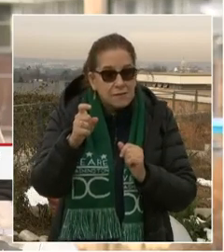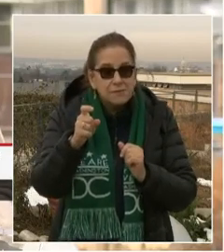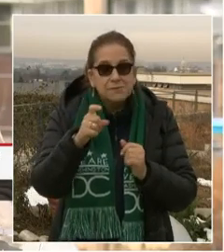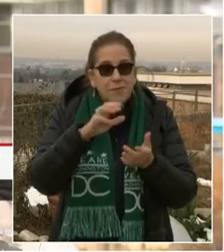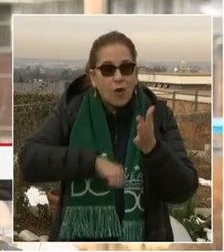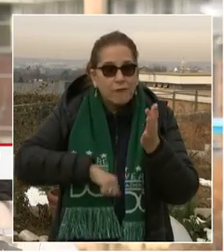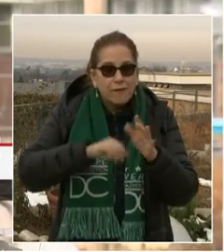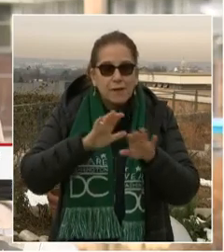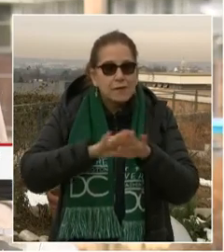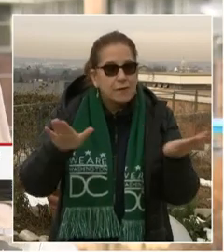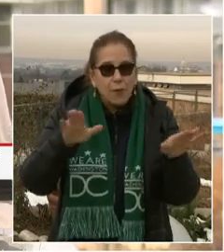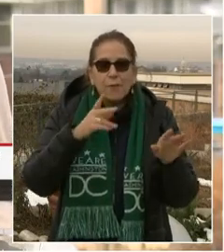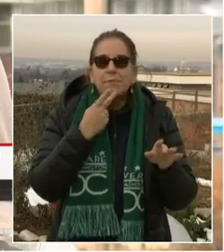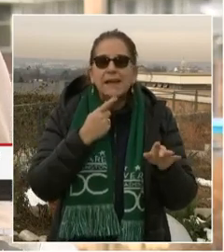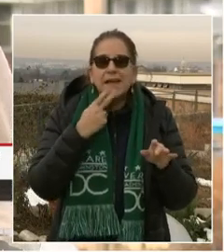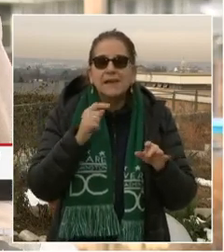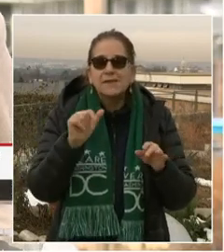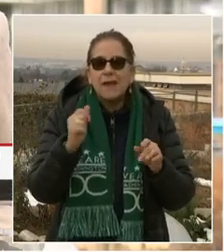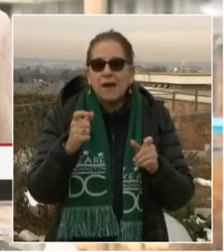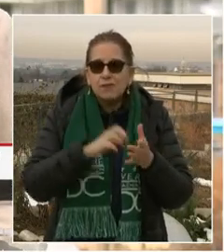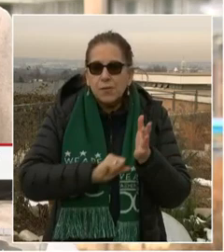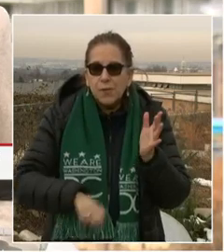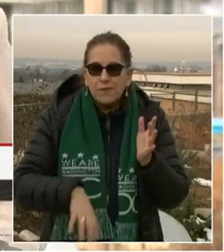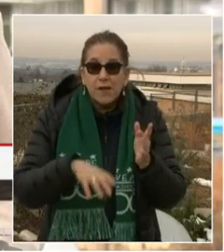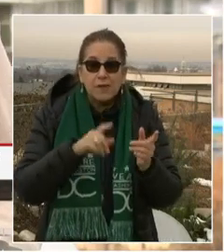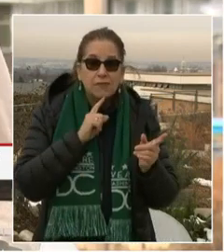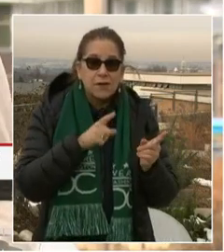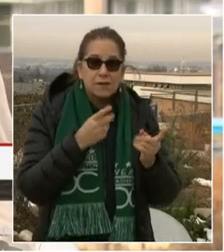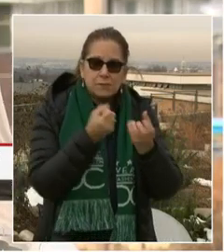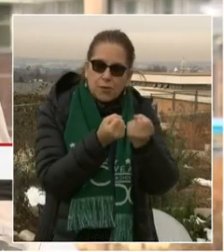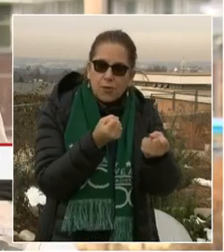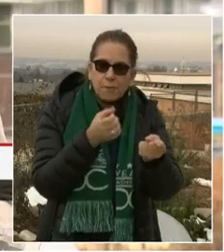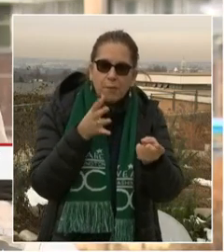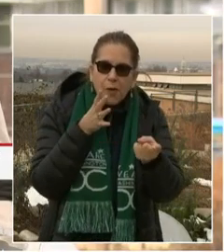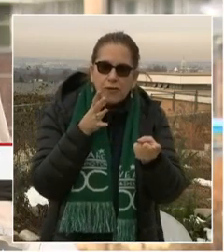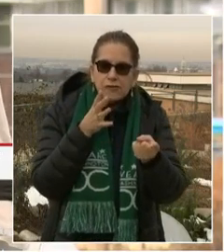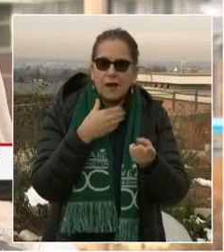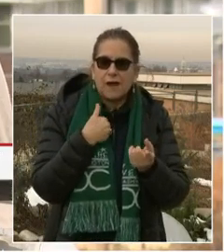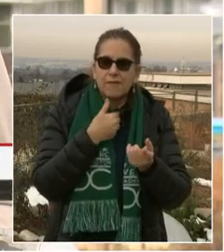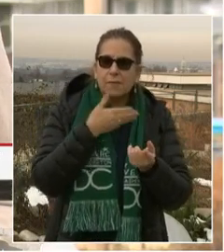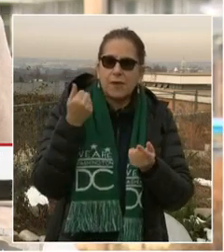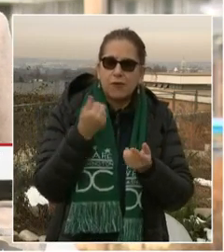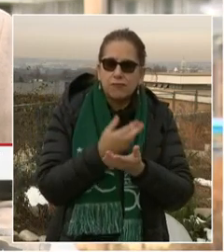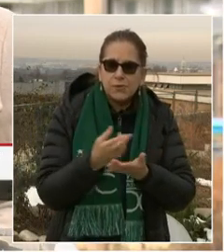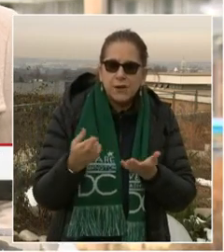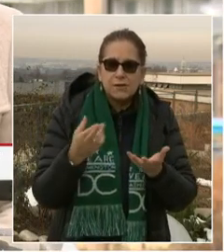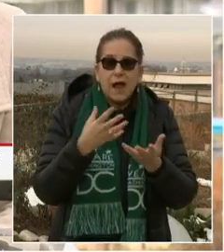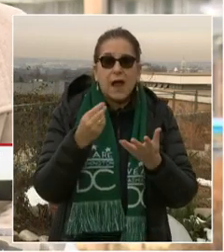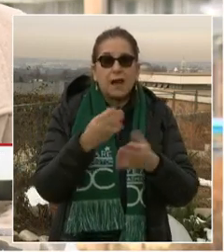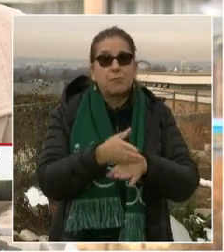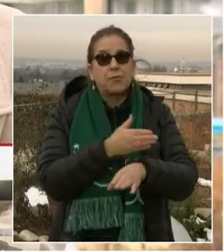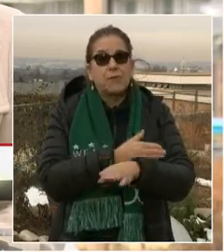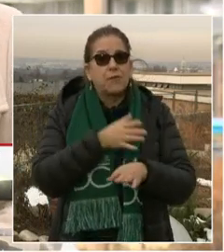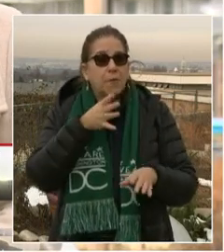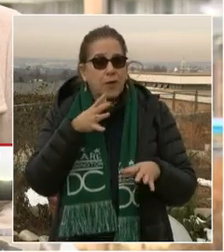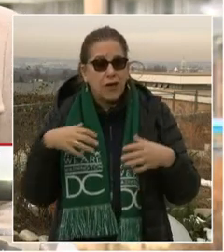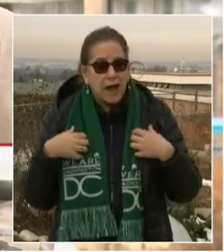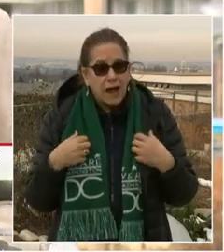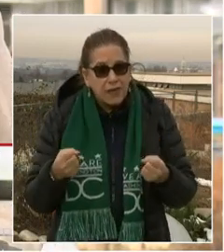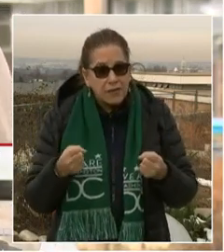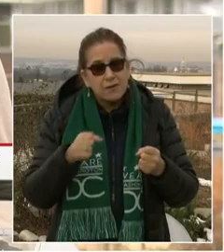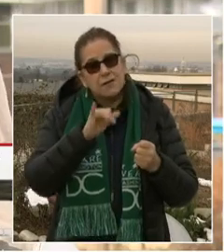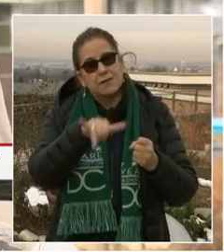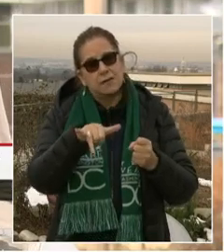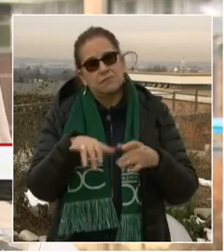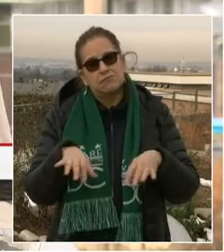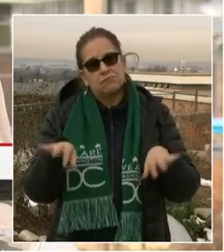moms and all of the resources across the district that are working to improve maternal health outcomes and the outcomes of